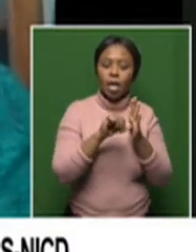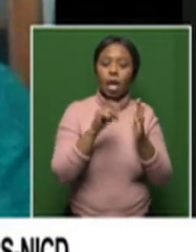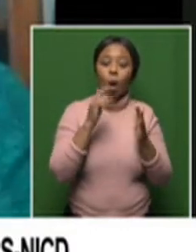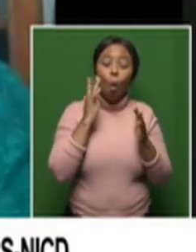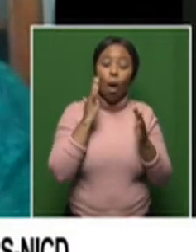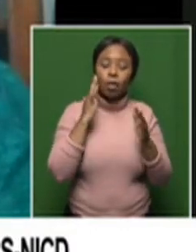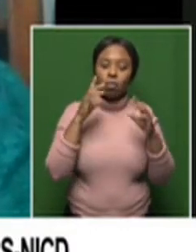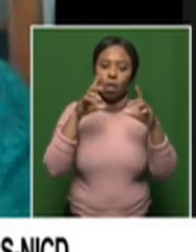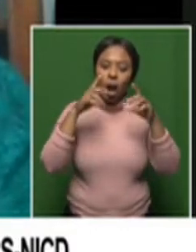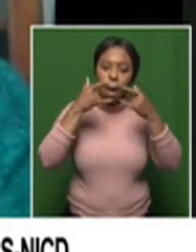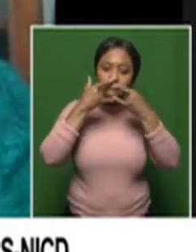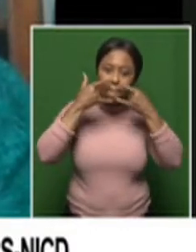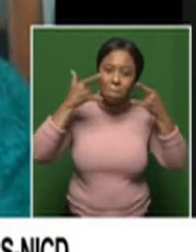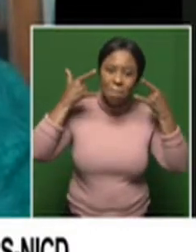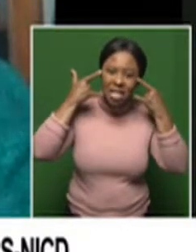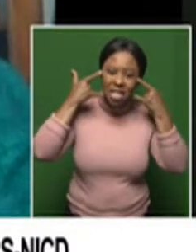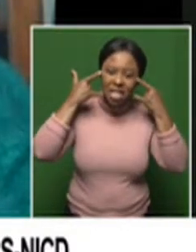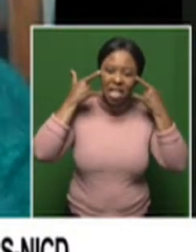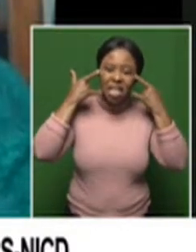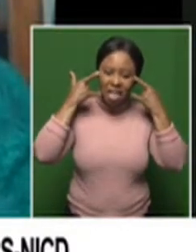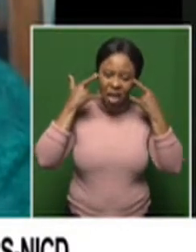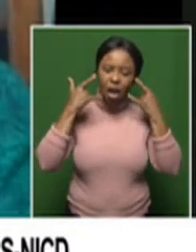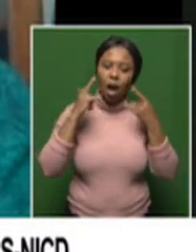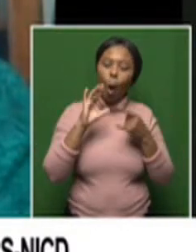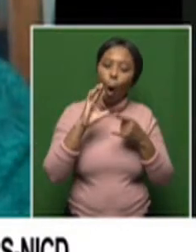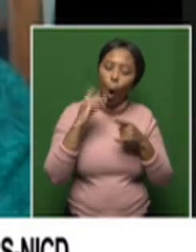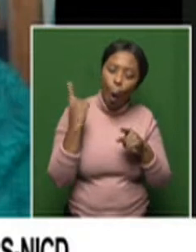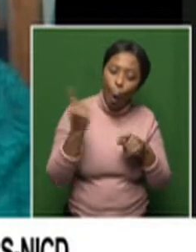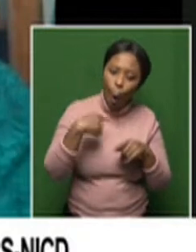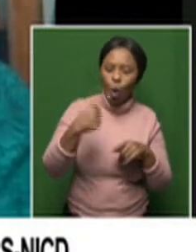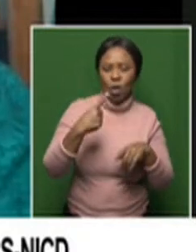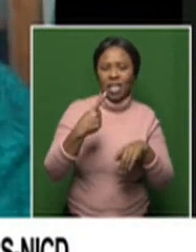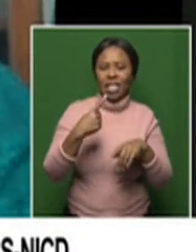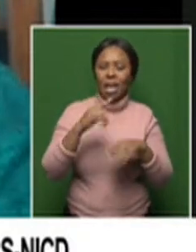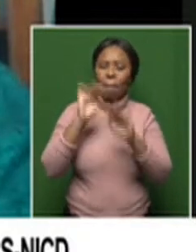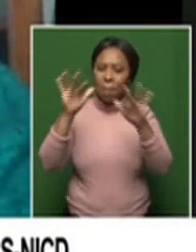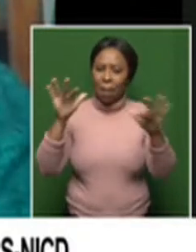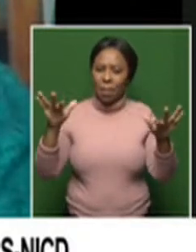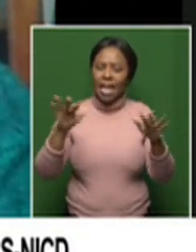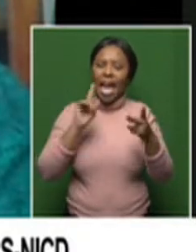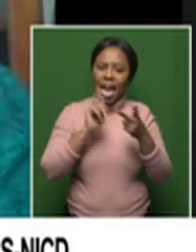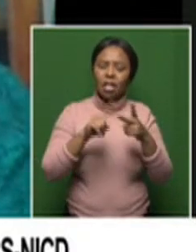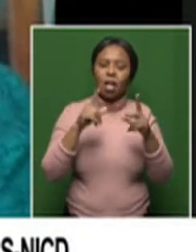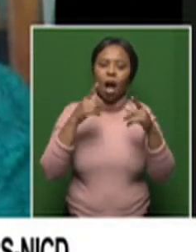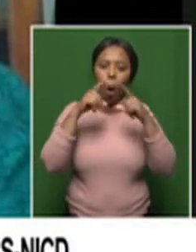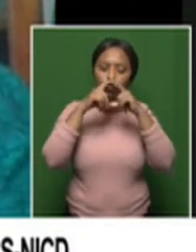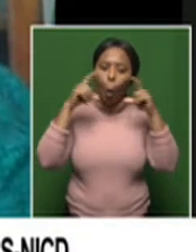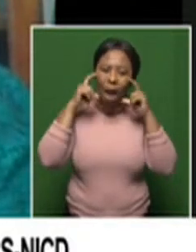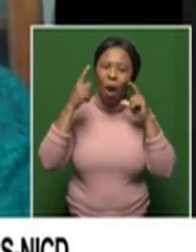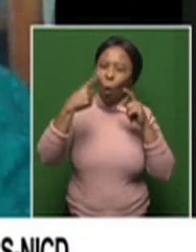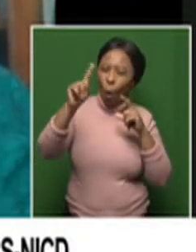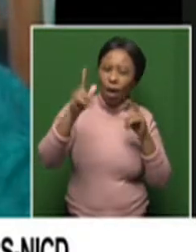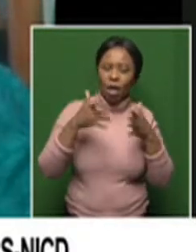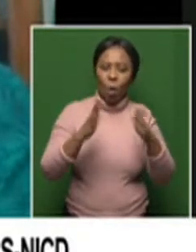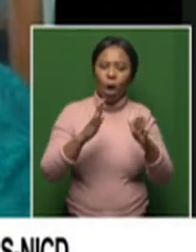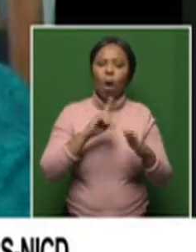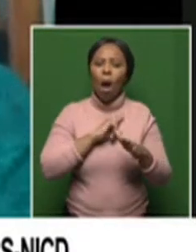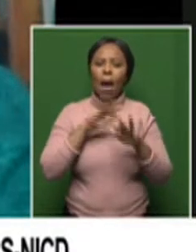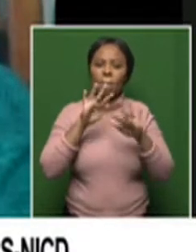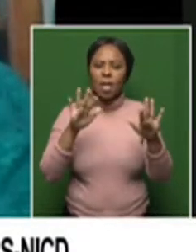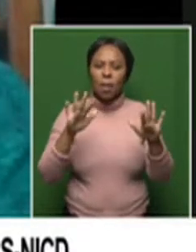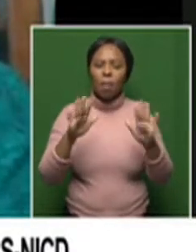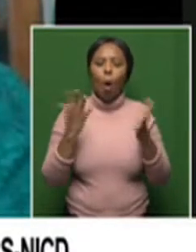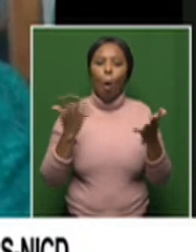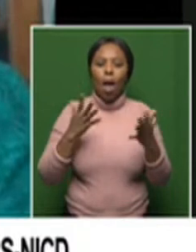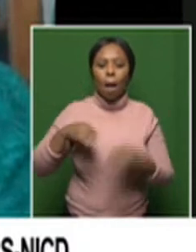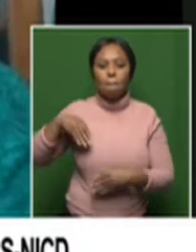mask full, actually all the time in public, but also wearing them correctly. I think most of the people will have their mask in